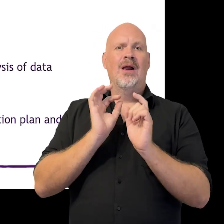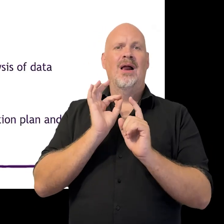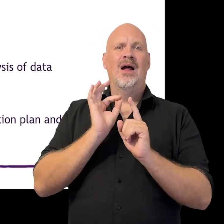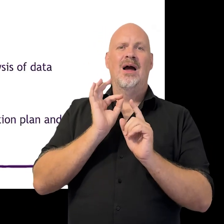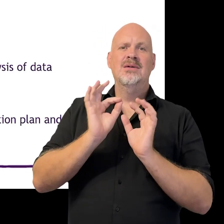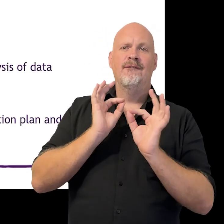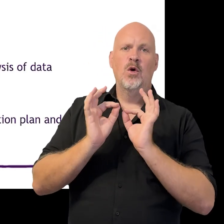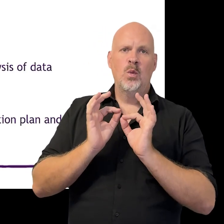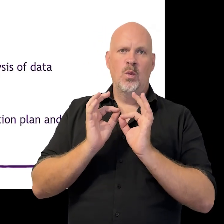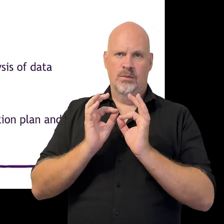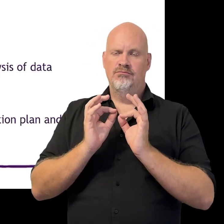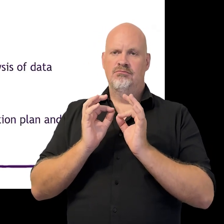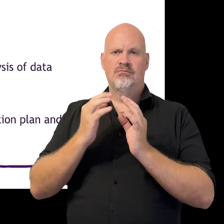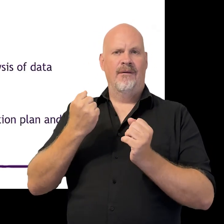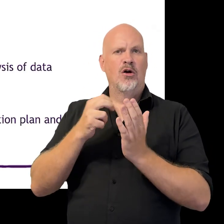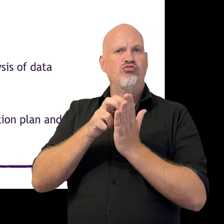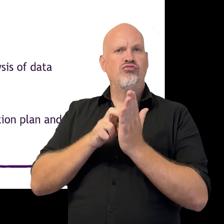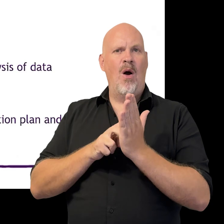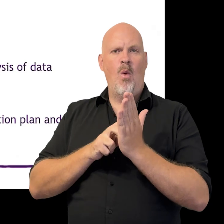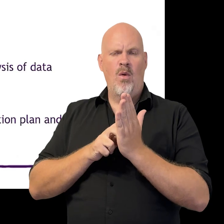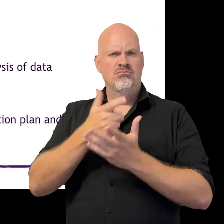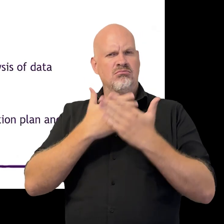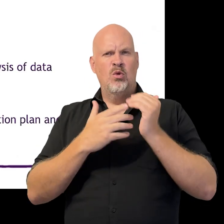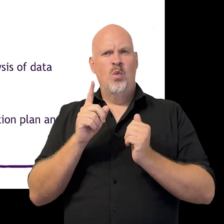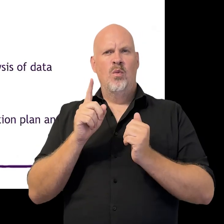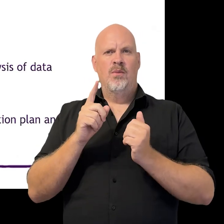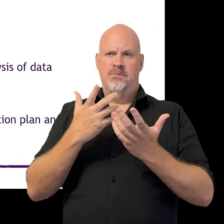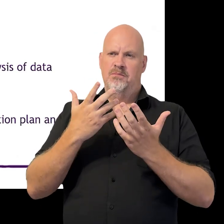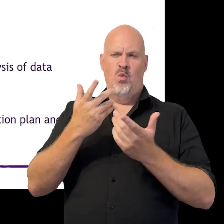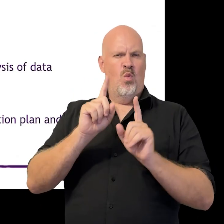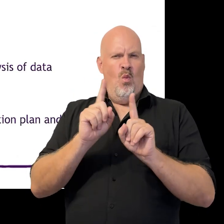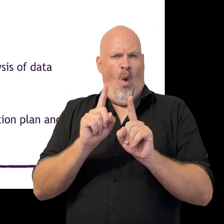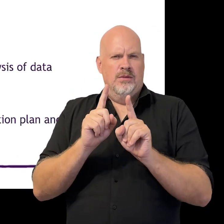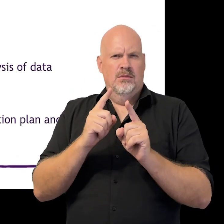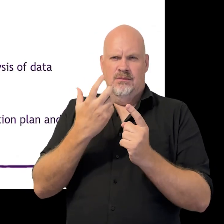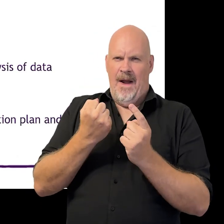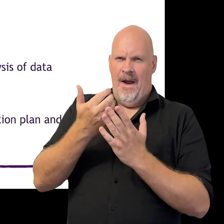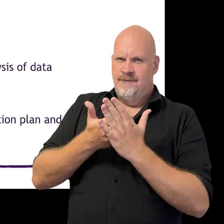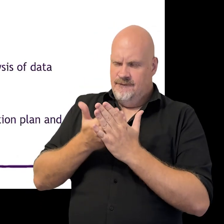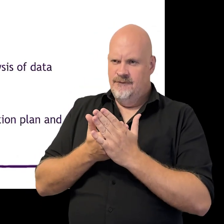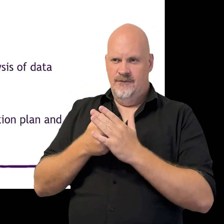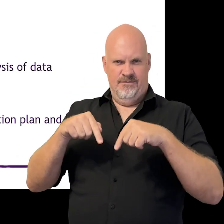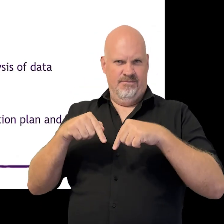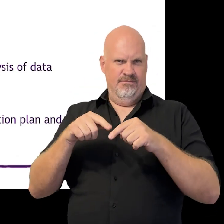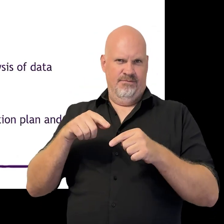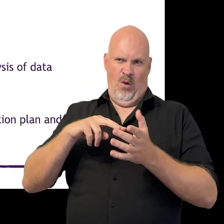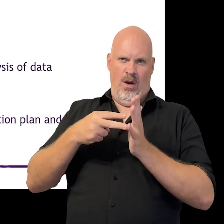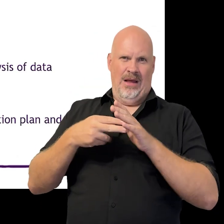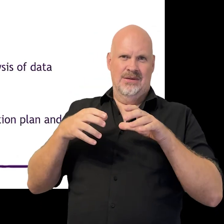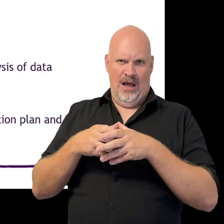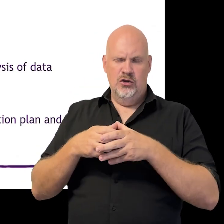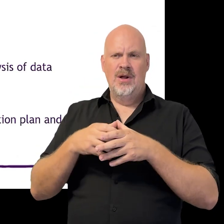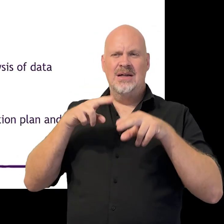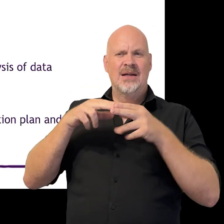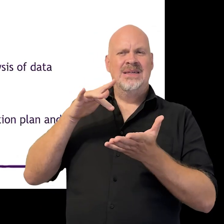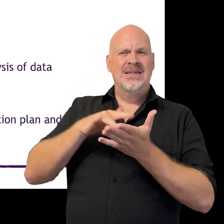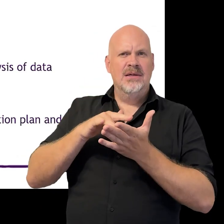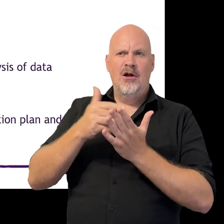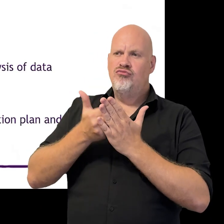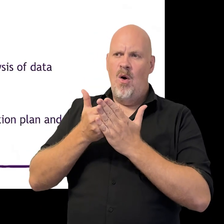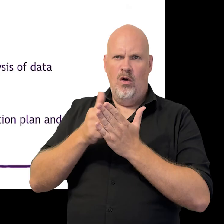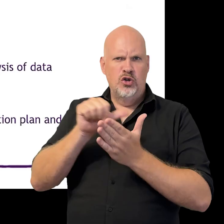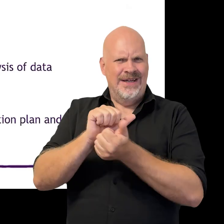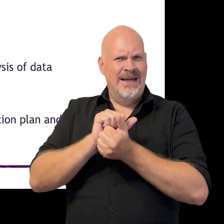and that helps to set the parameters of your study. The literature review is where you're reviewing the existing published